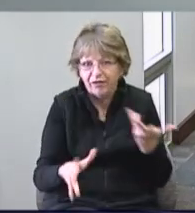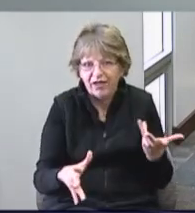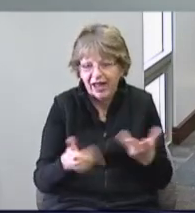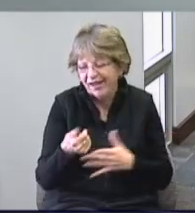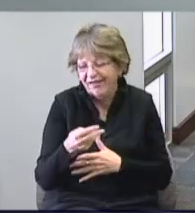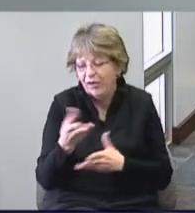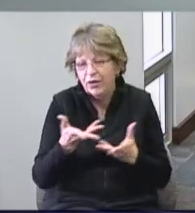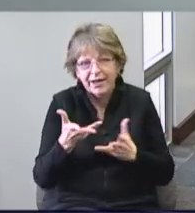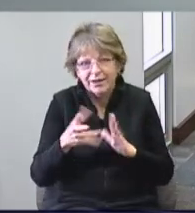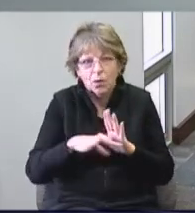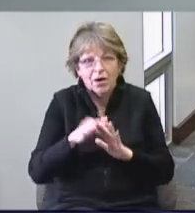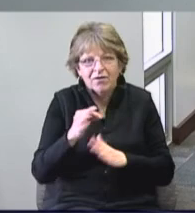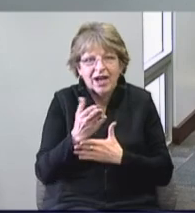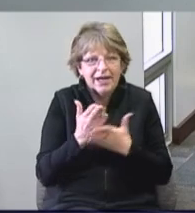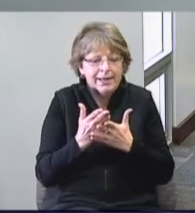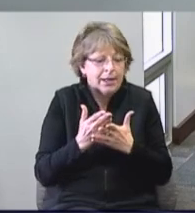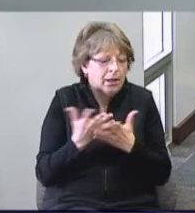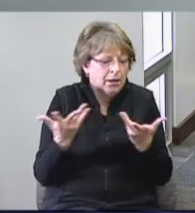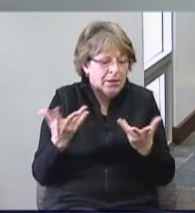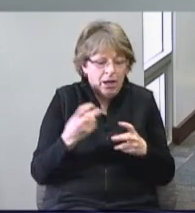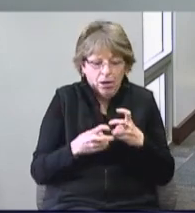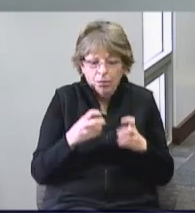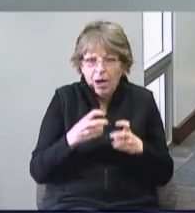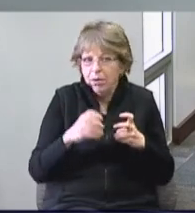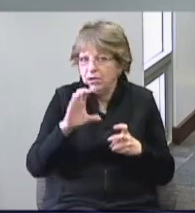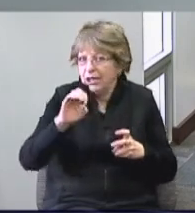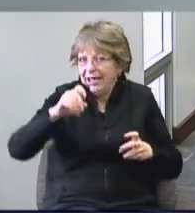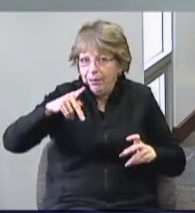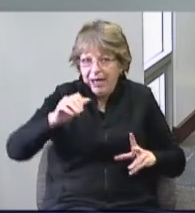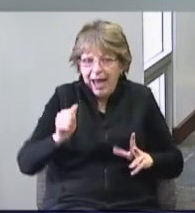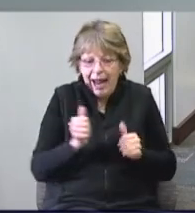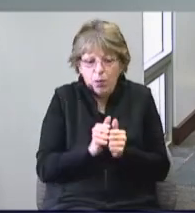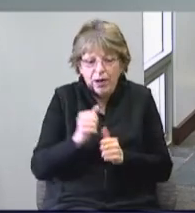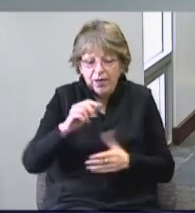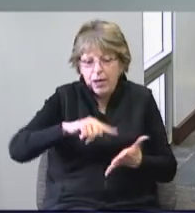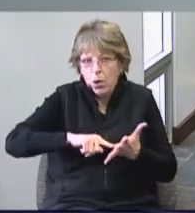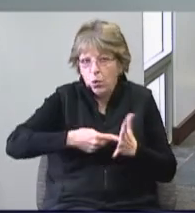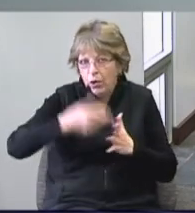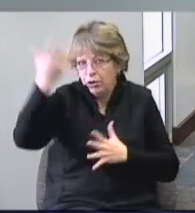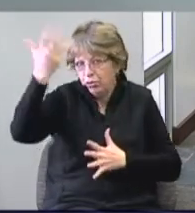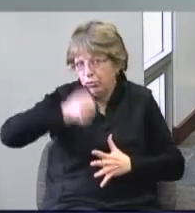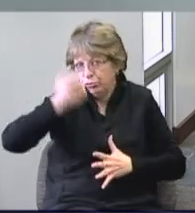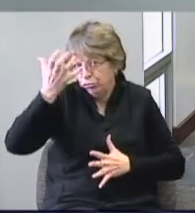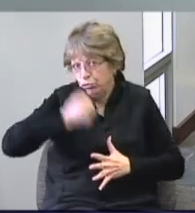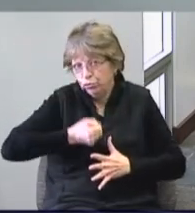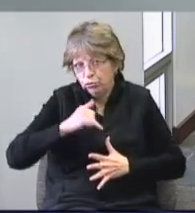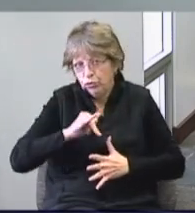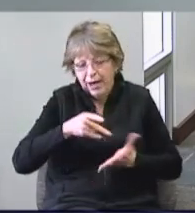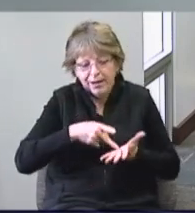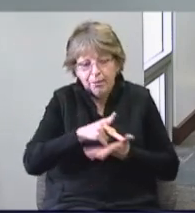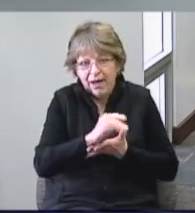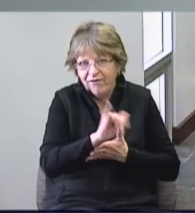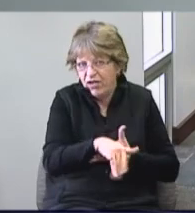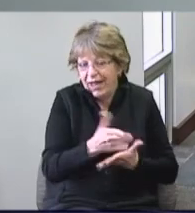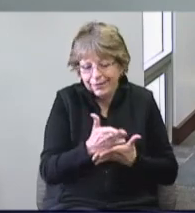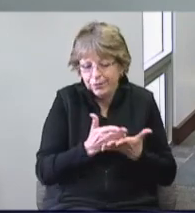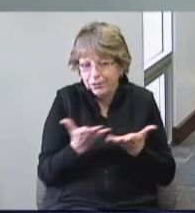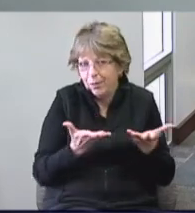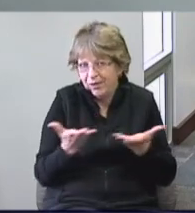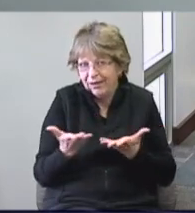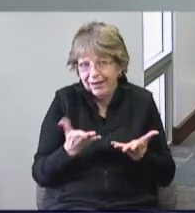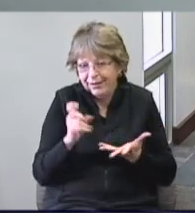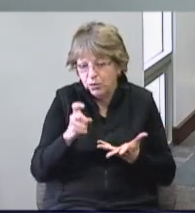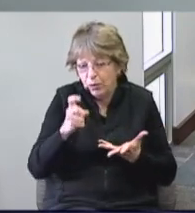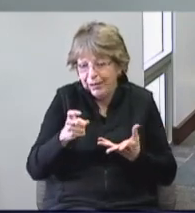we're finding out some issues with EDA on the grant there, original grant that funded that project, and some of the details we've got to work out through them